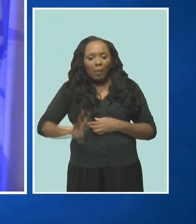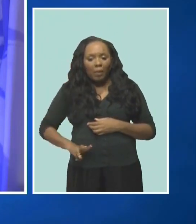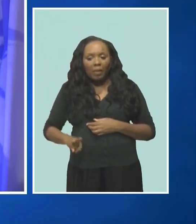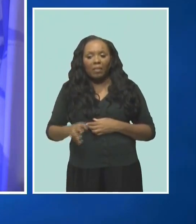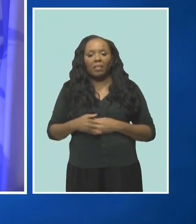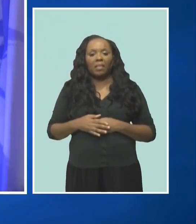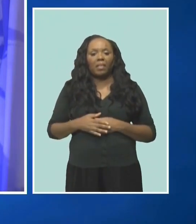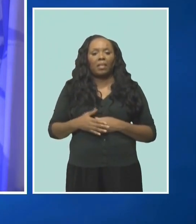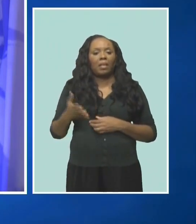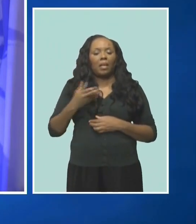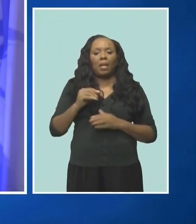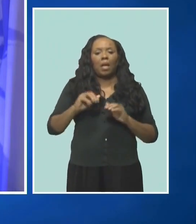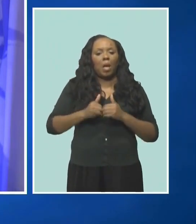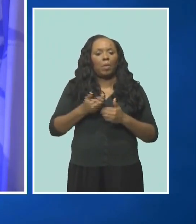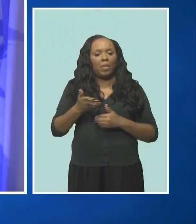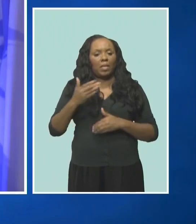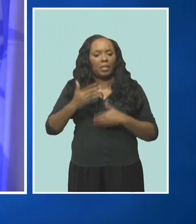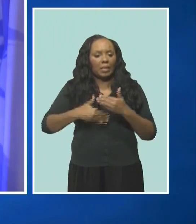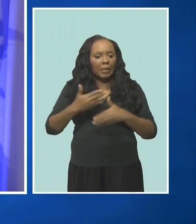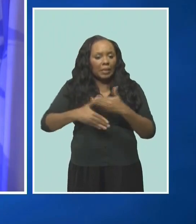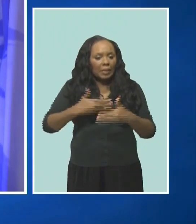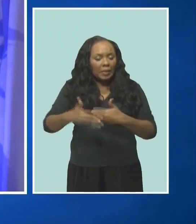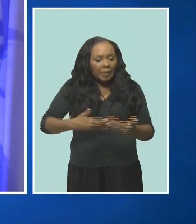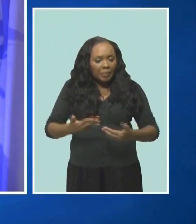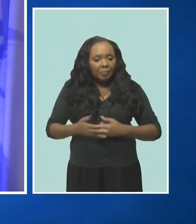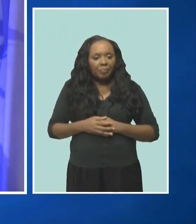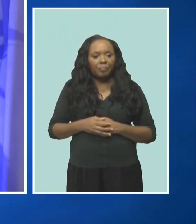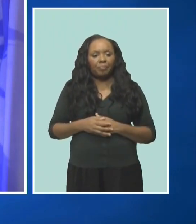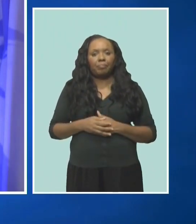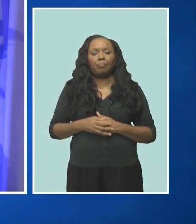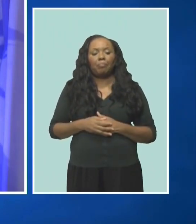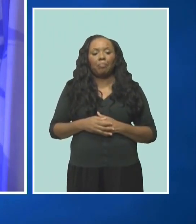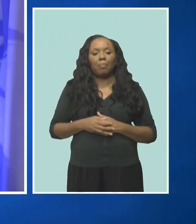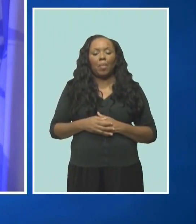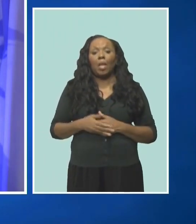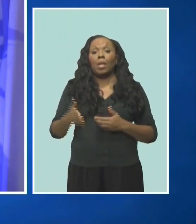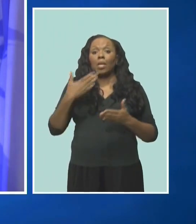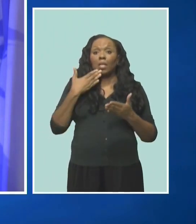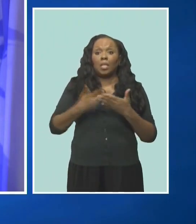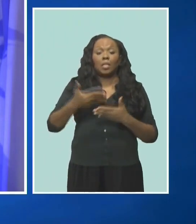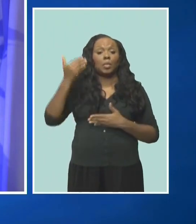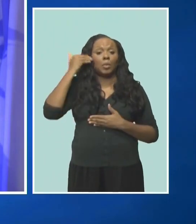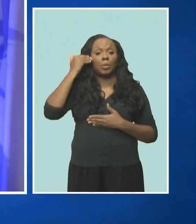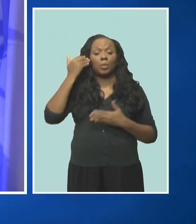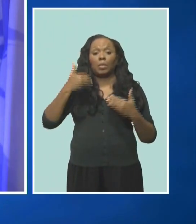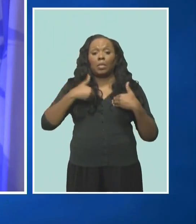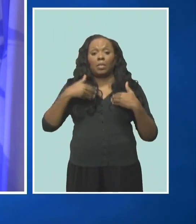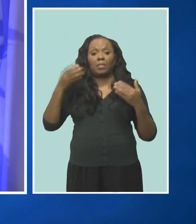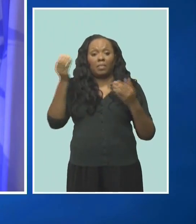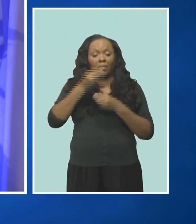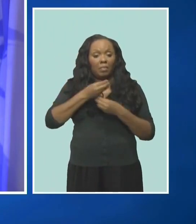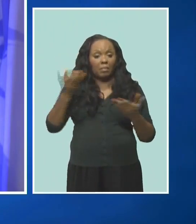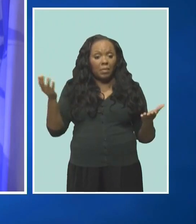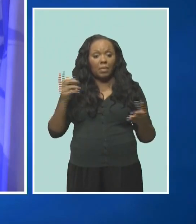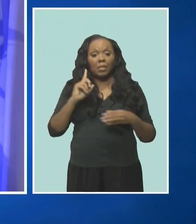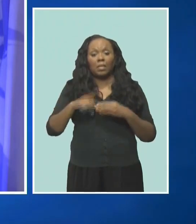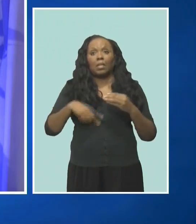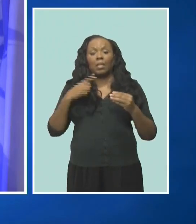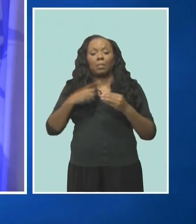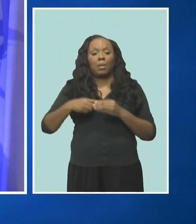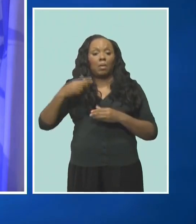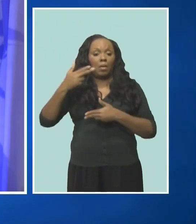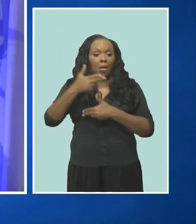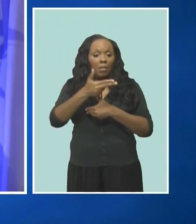years, and the way how things are now, and the fact that, you know, it's good to know that there's information available about not only the